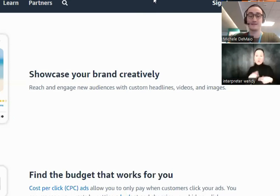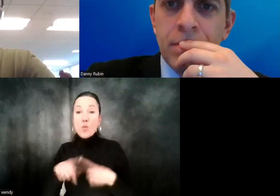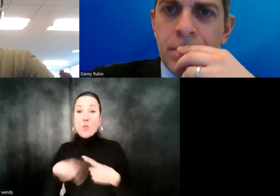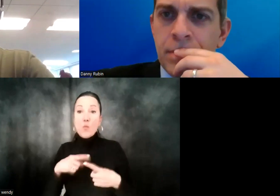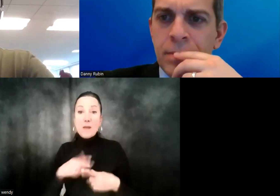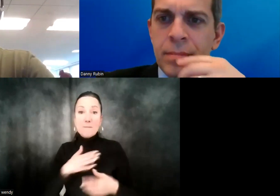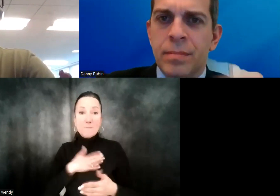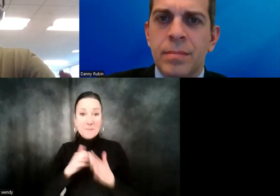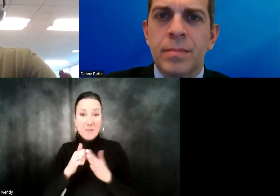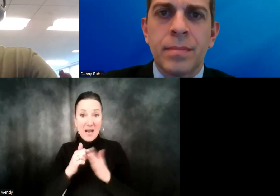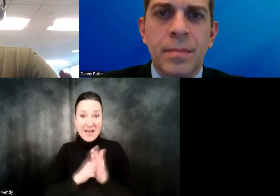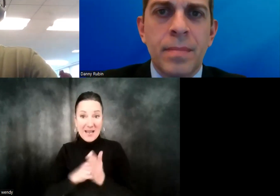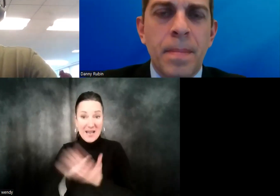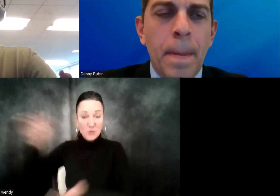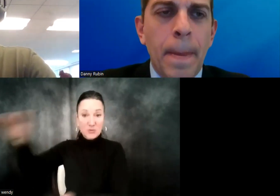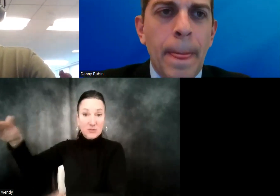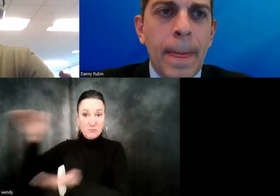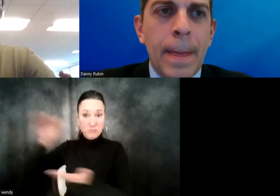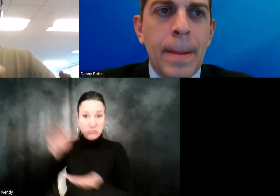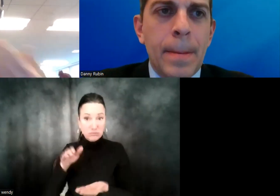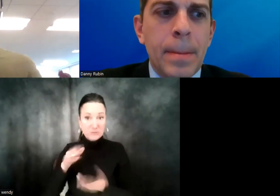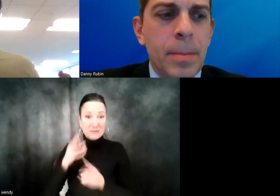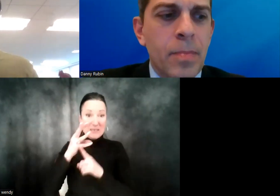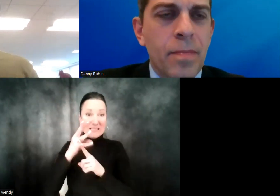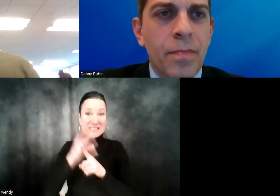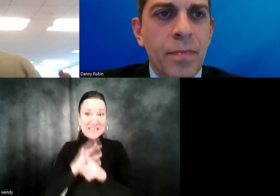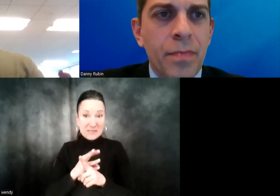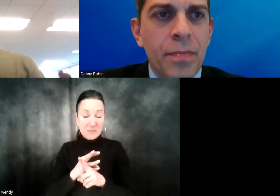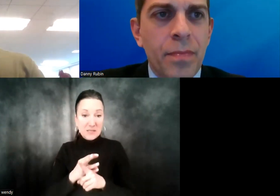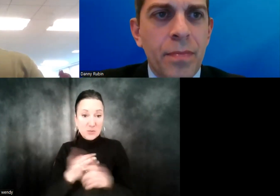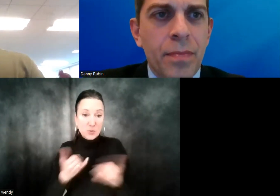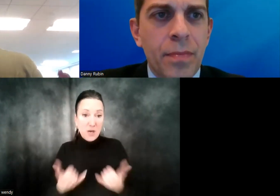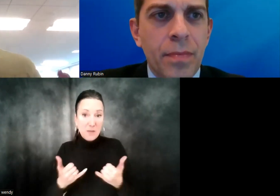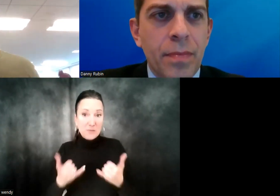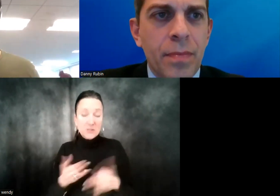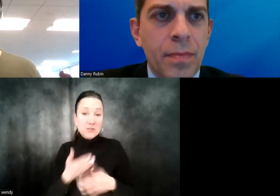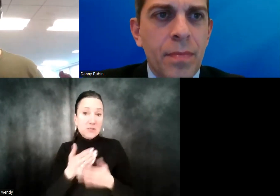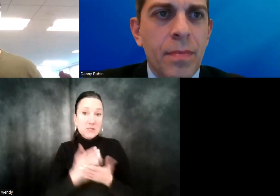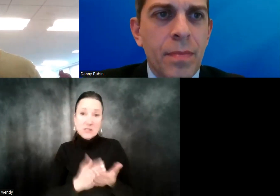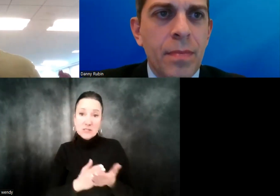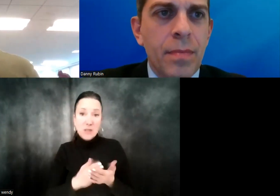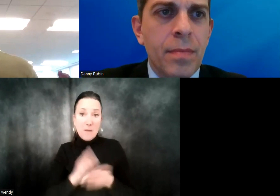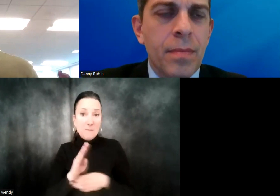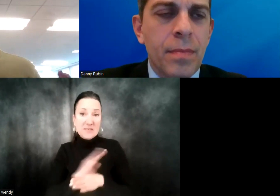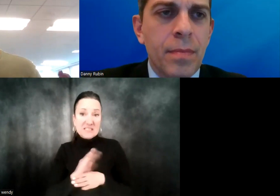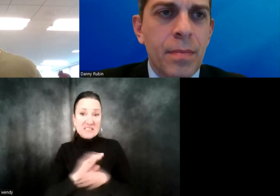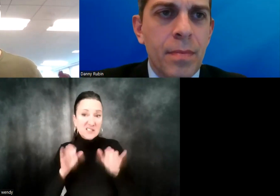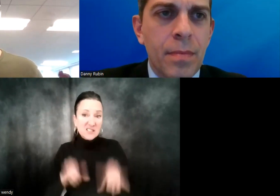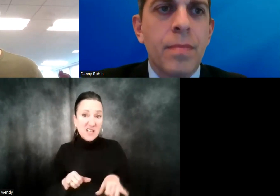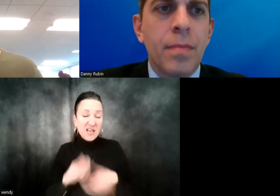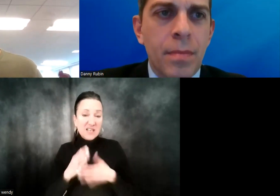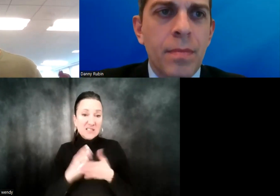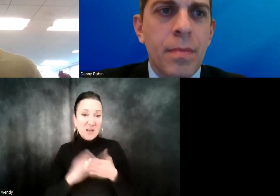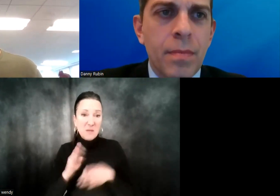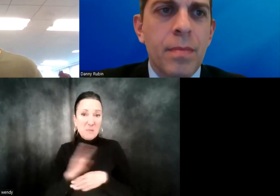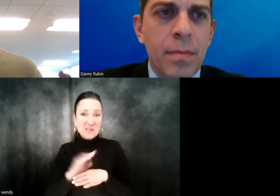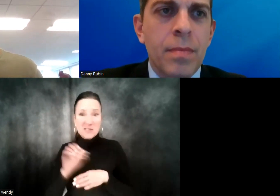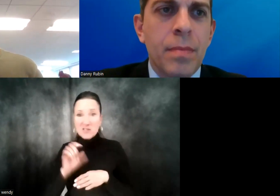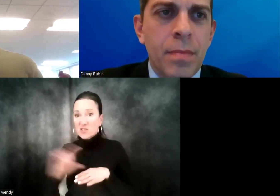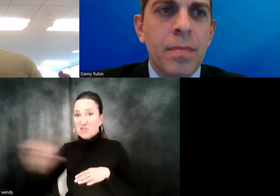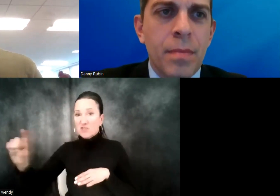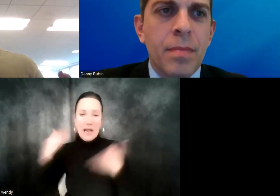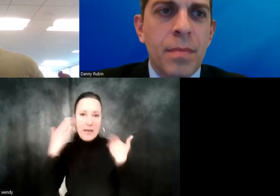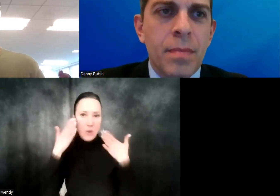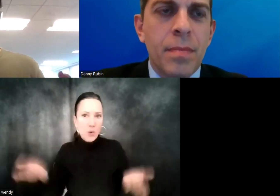every six months or so, my accounts will get updated. Some people I'll keep, other people I won't, and I don't really have a lot of insight into how that process works.